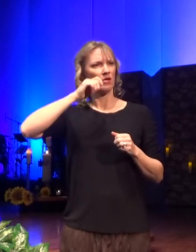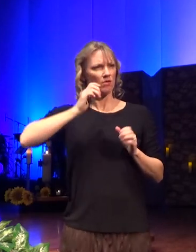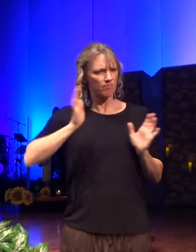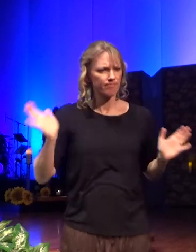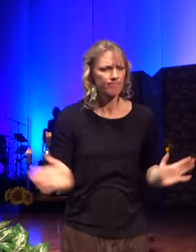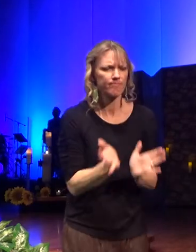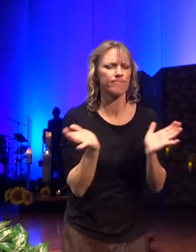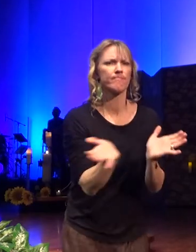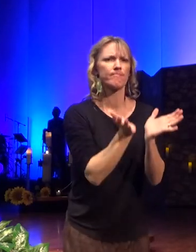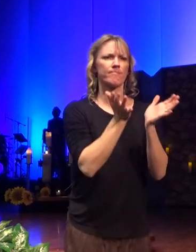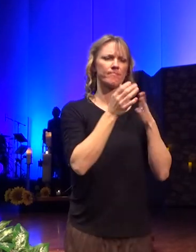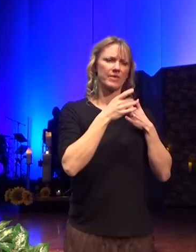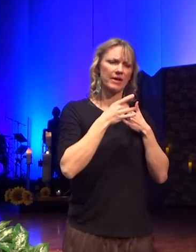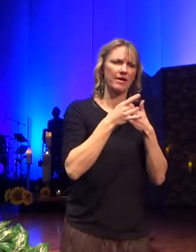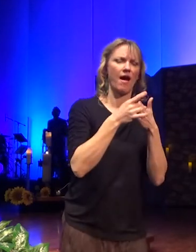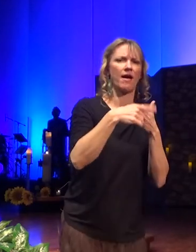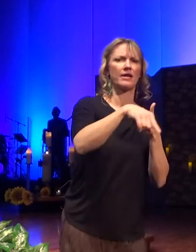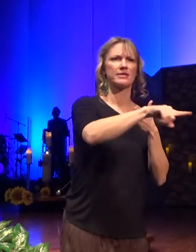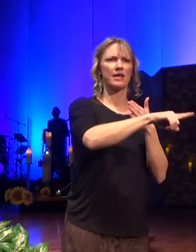lifts them and guides them.